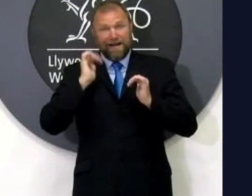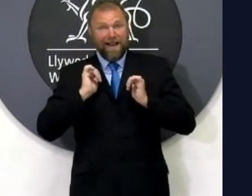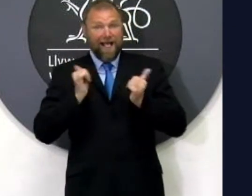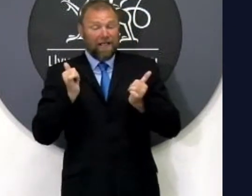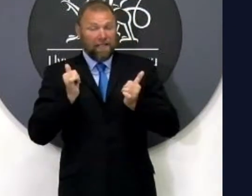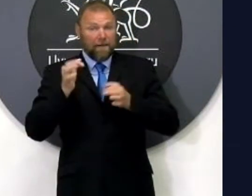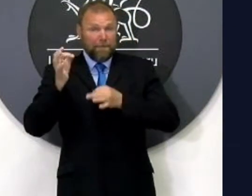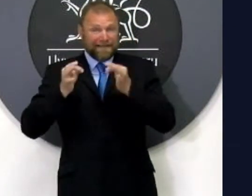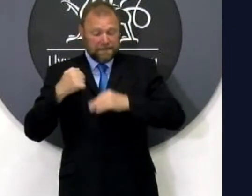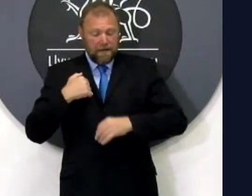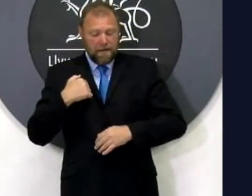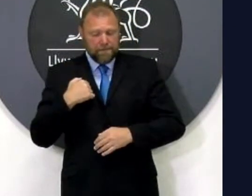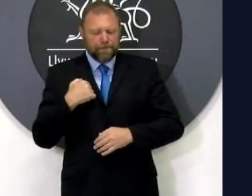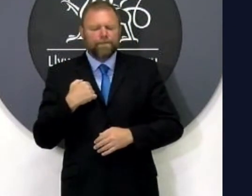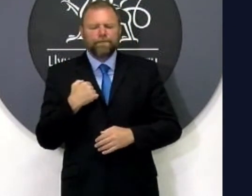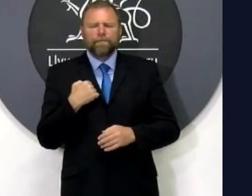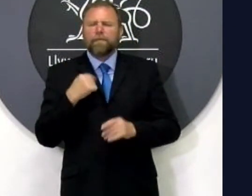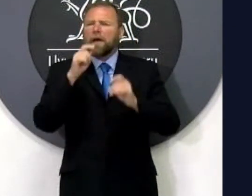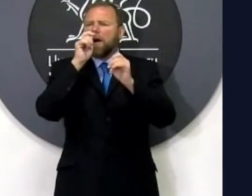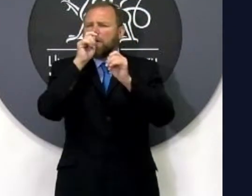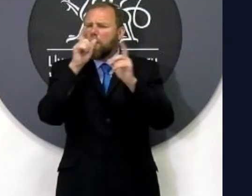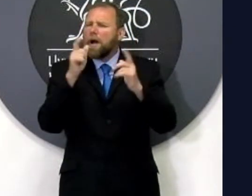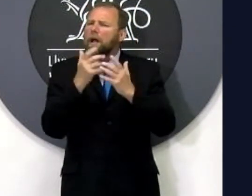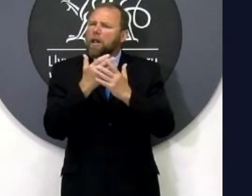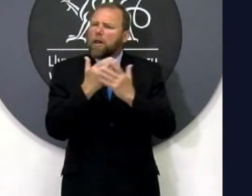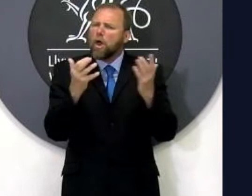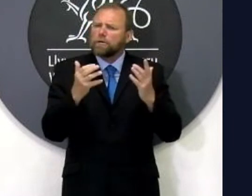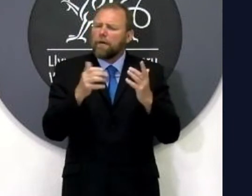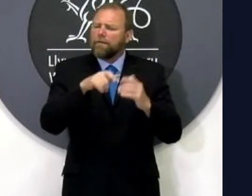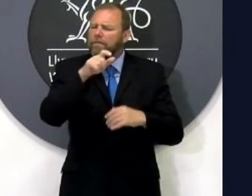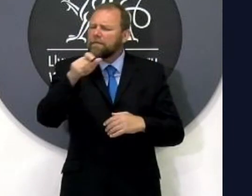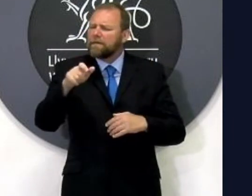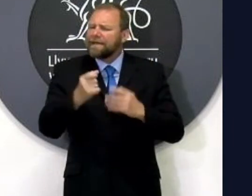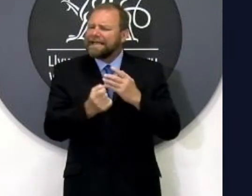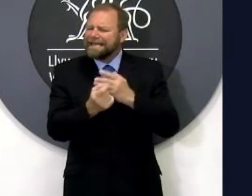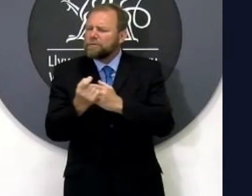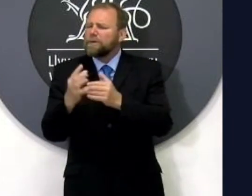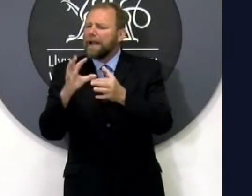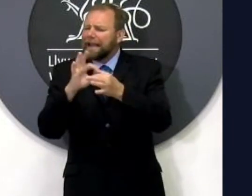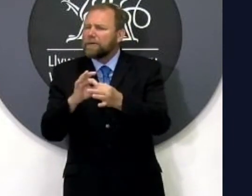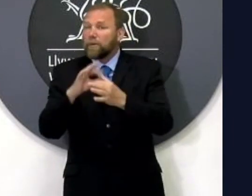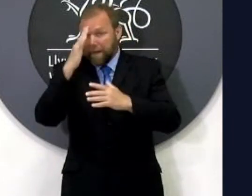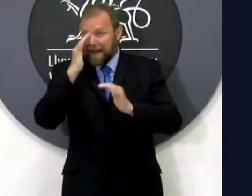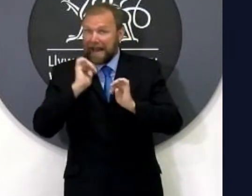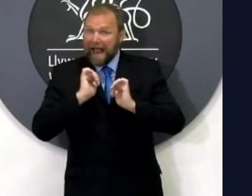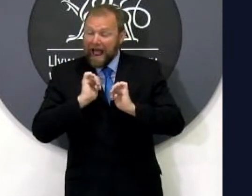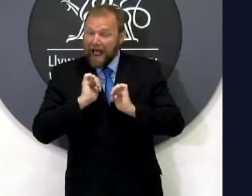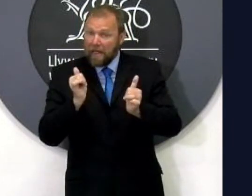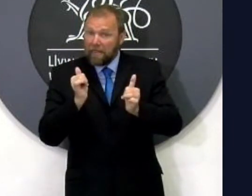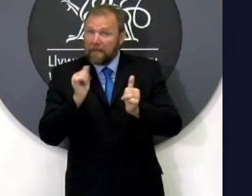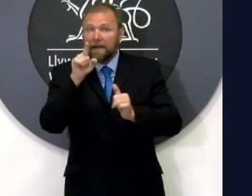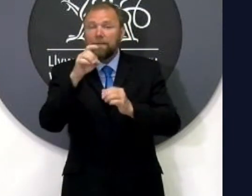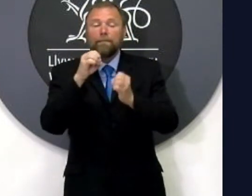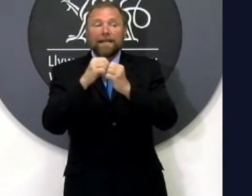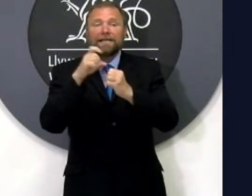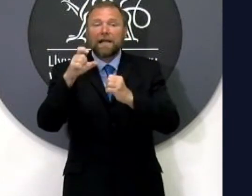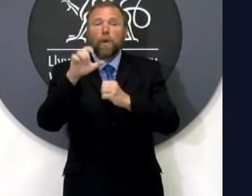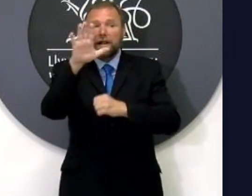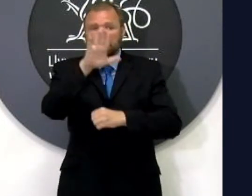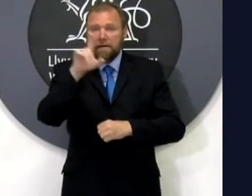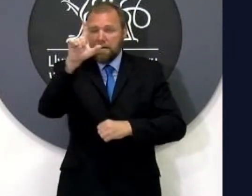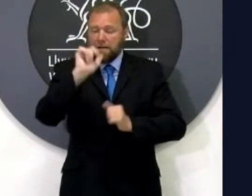still many outstanding issues in relation to mental health issues in Betsy